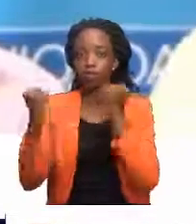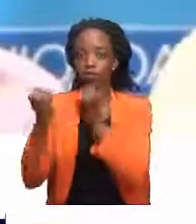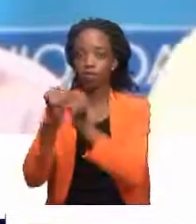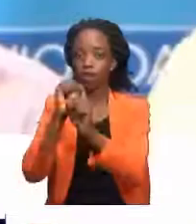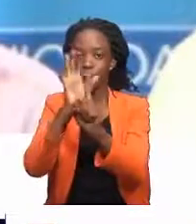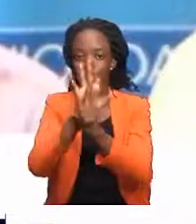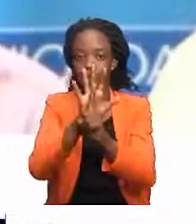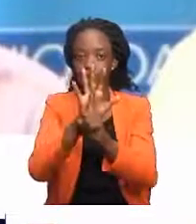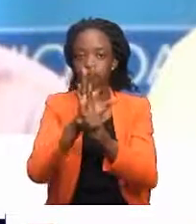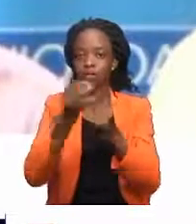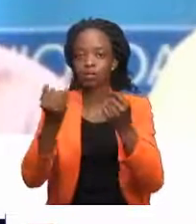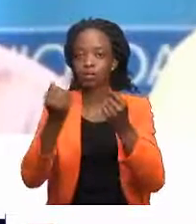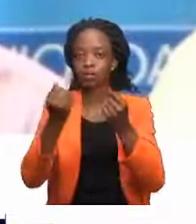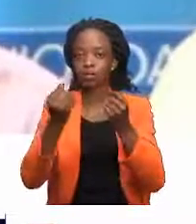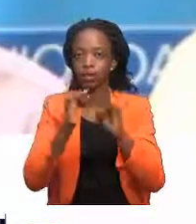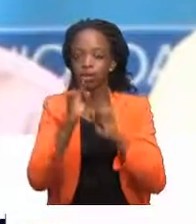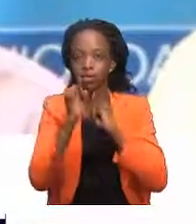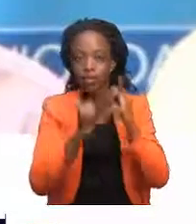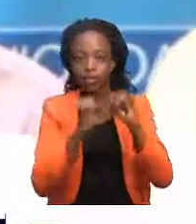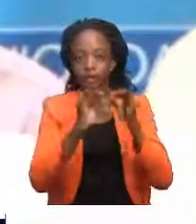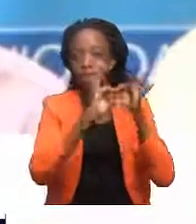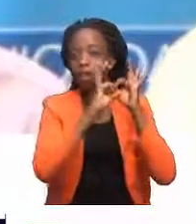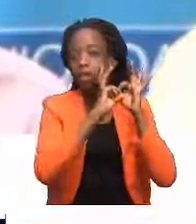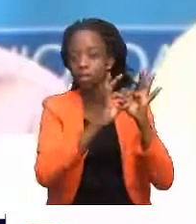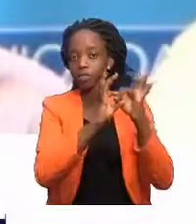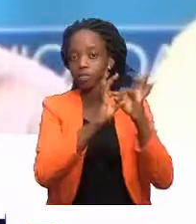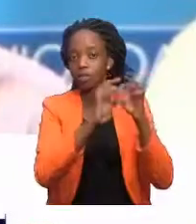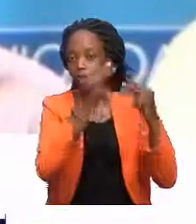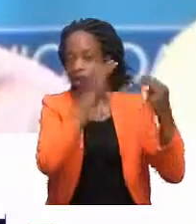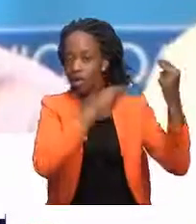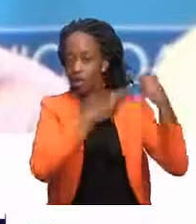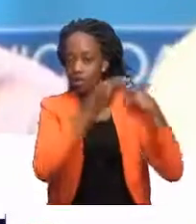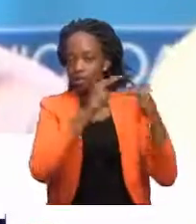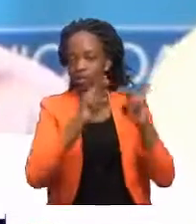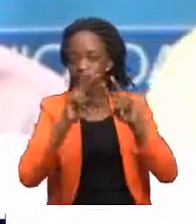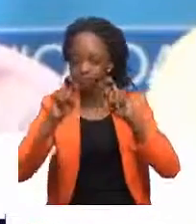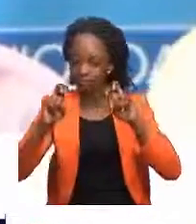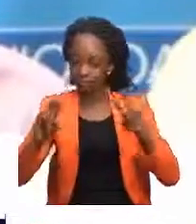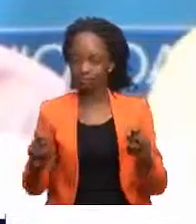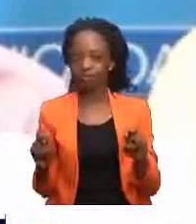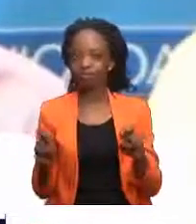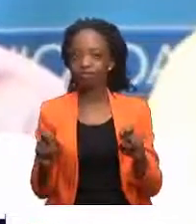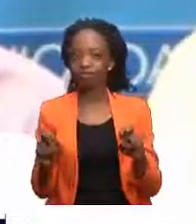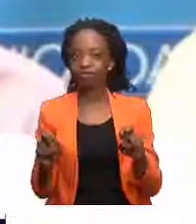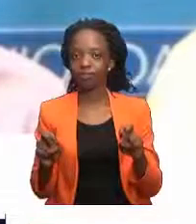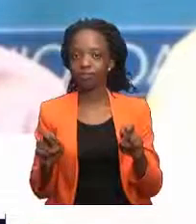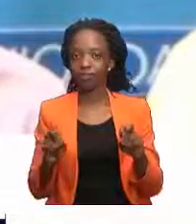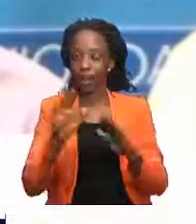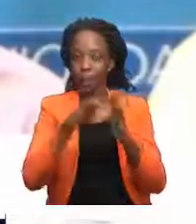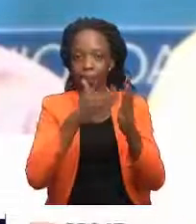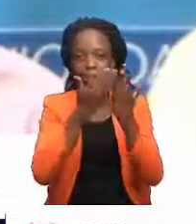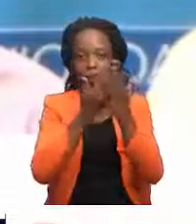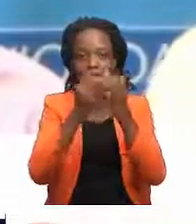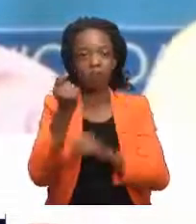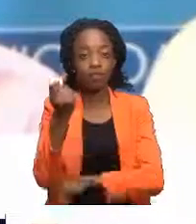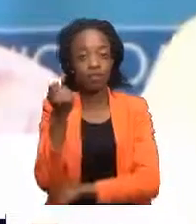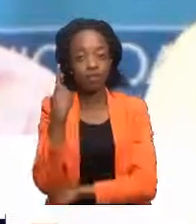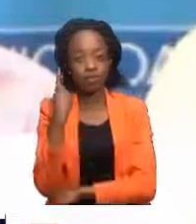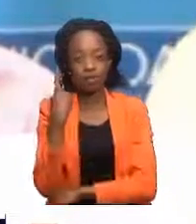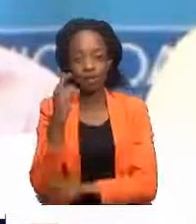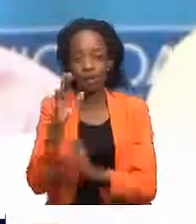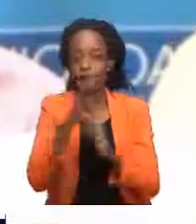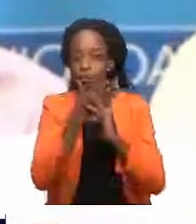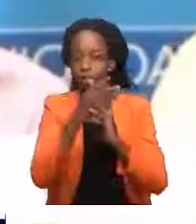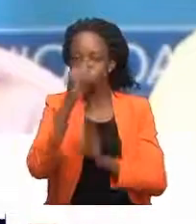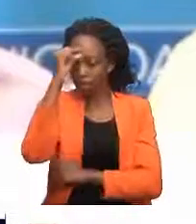assessment and cultural heritage assessment. 3. Memorandum of understanding between